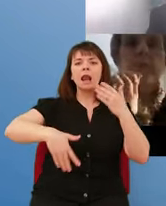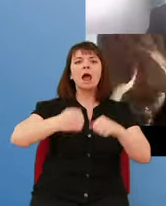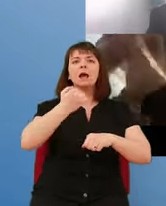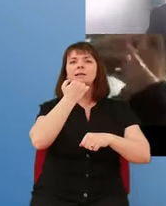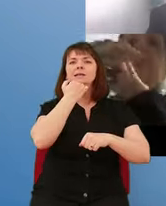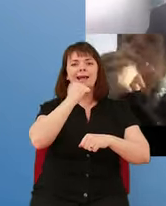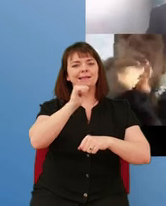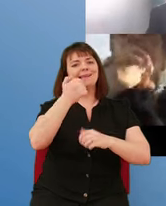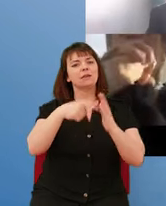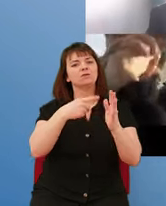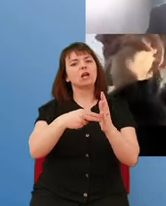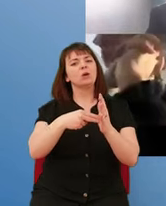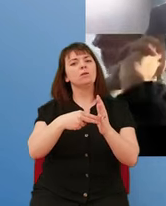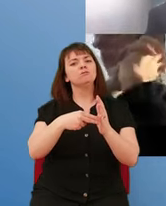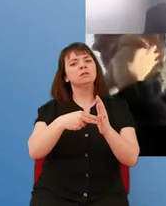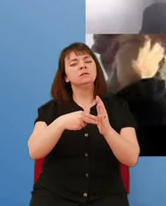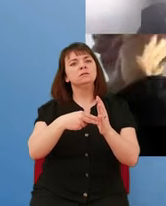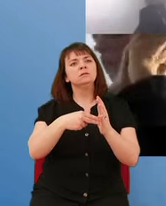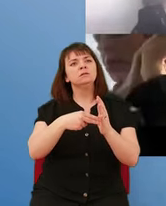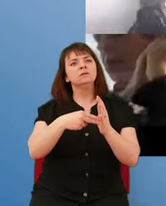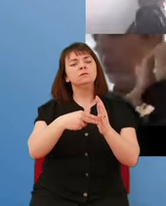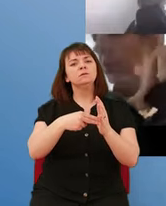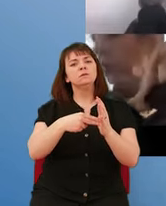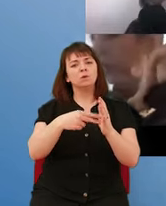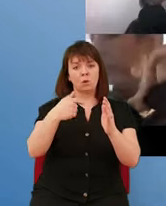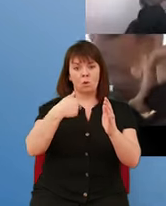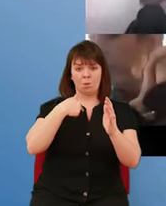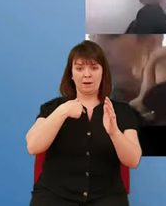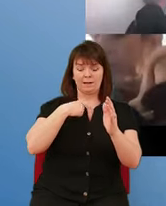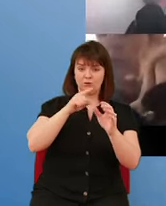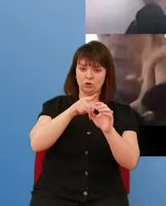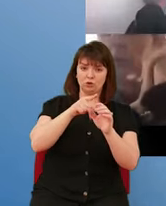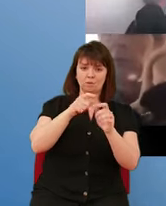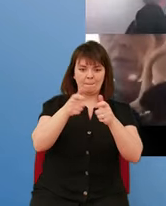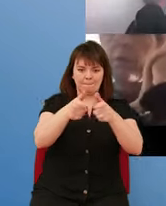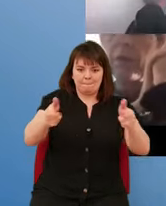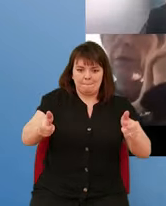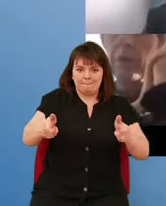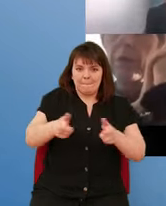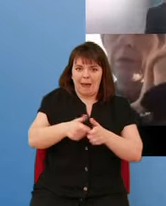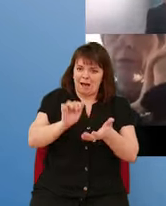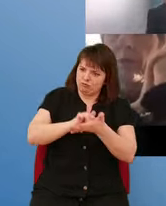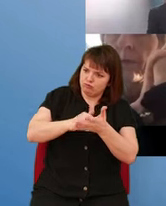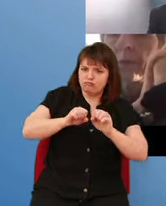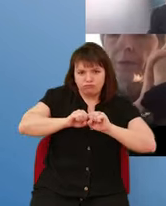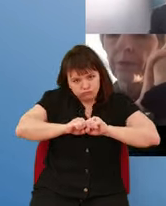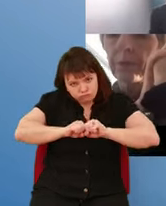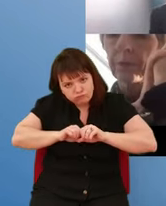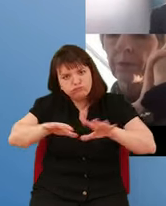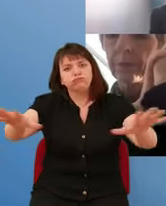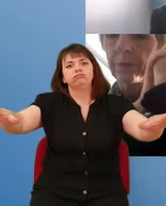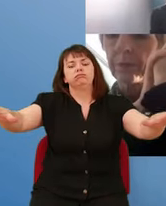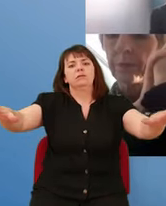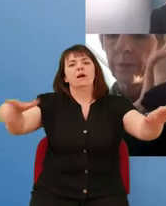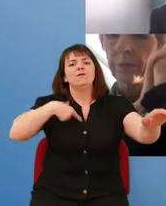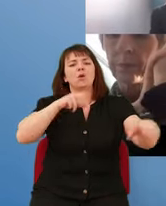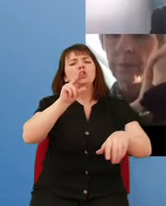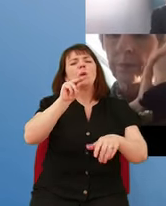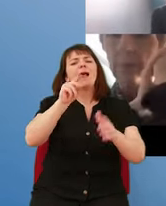practices for the 12 LCSs that we wanted to go out with, and the decommissioning of the previous